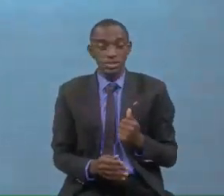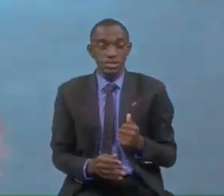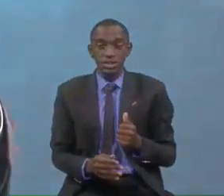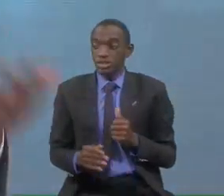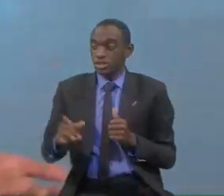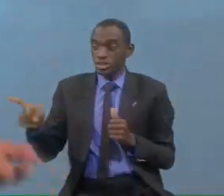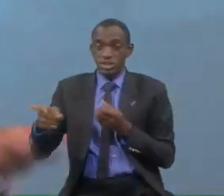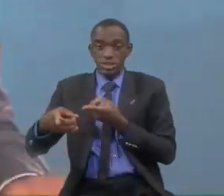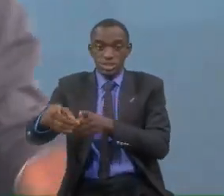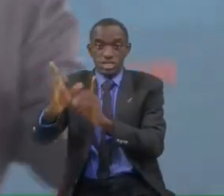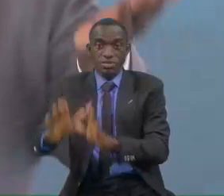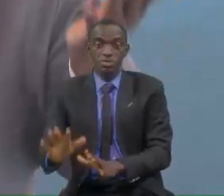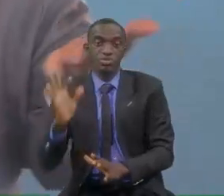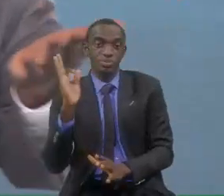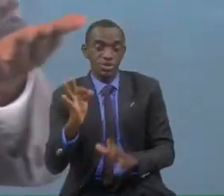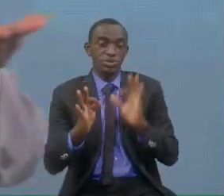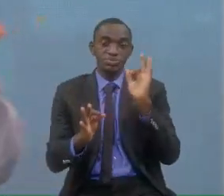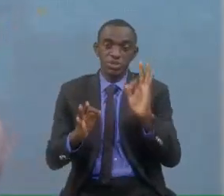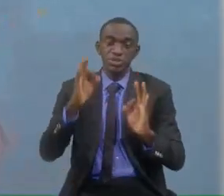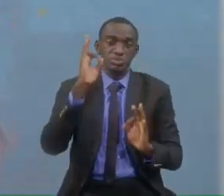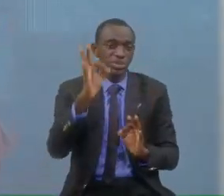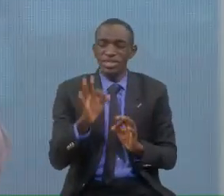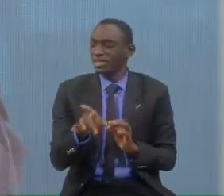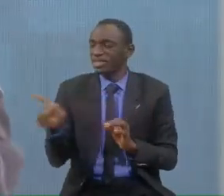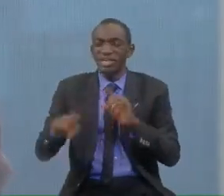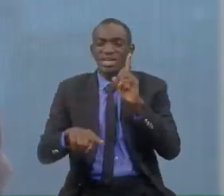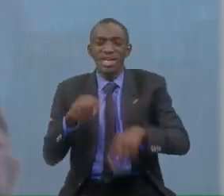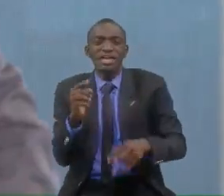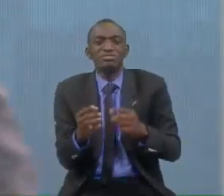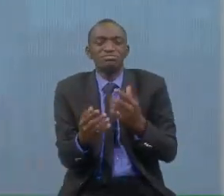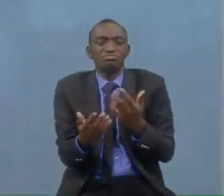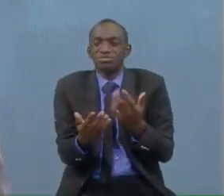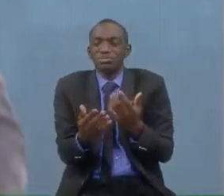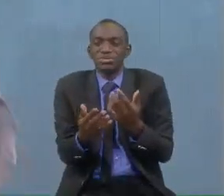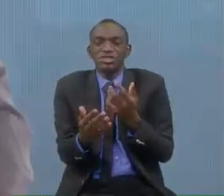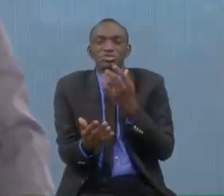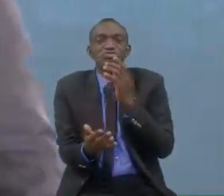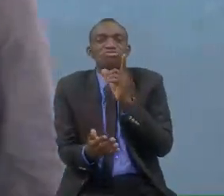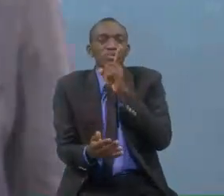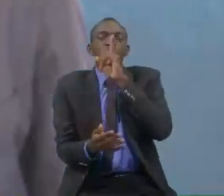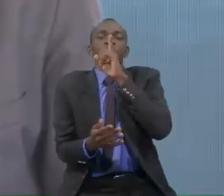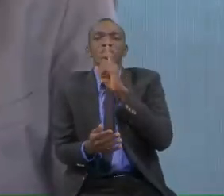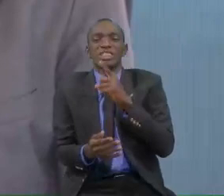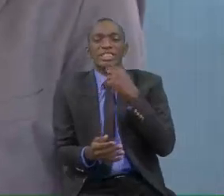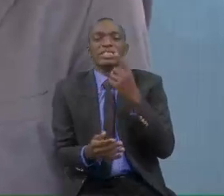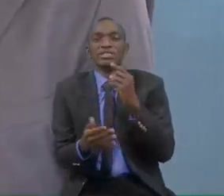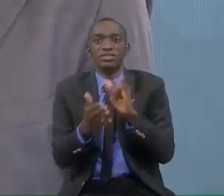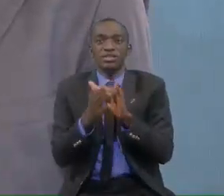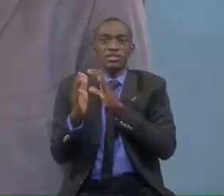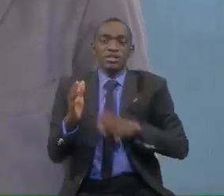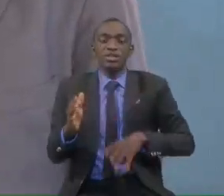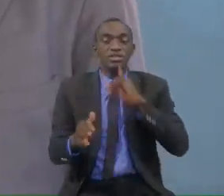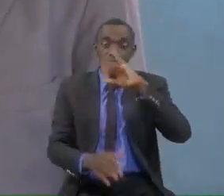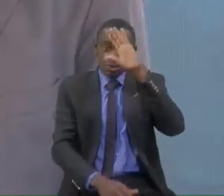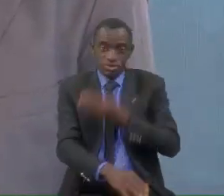they couldn't avoid saying that Christ is the Son of God. They called them. Did we